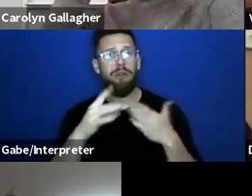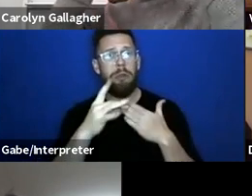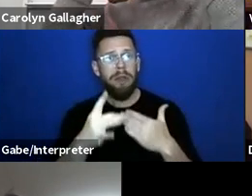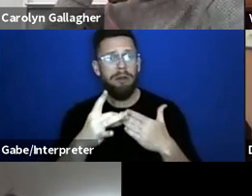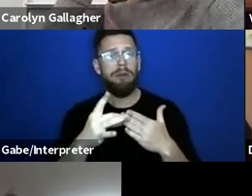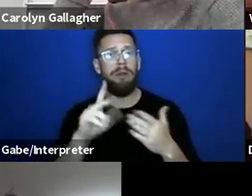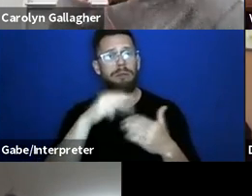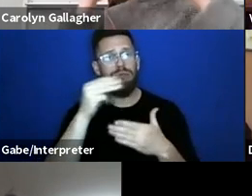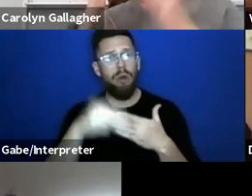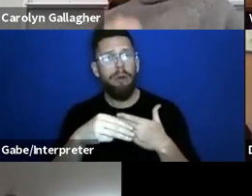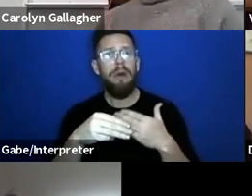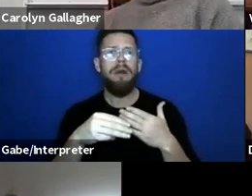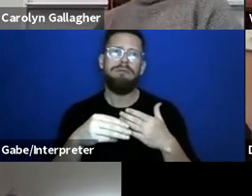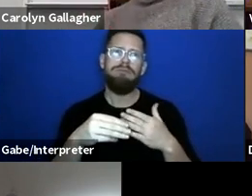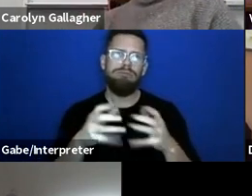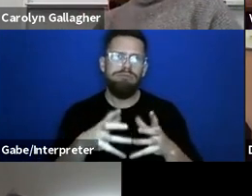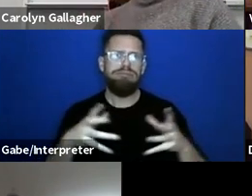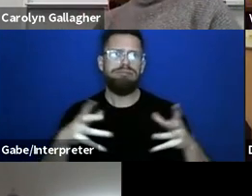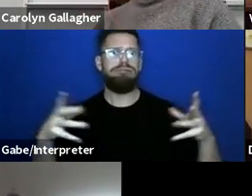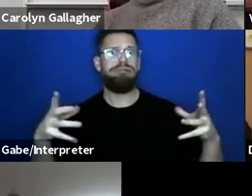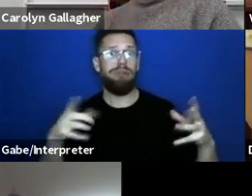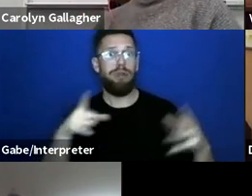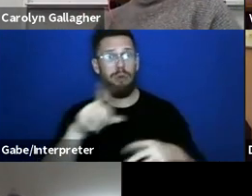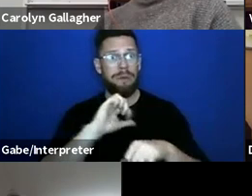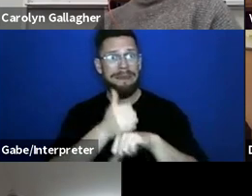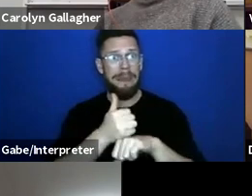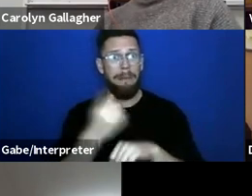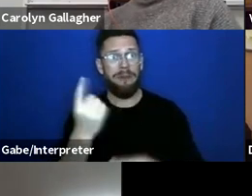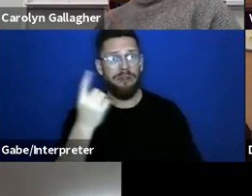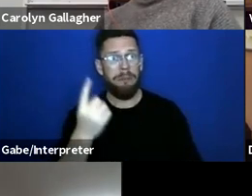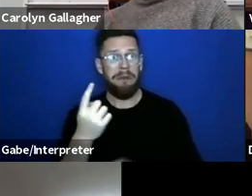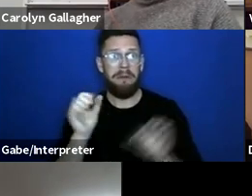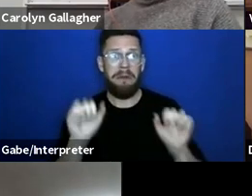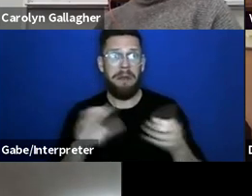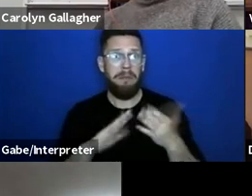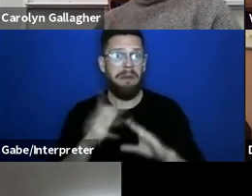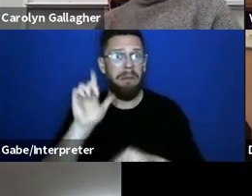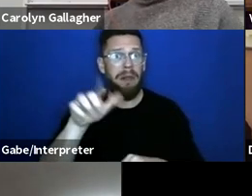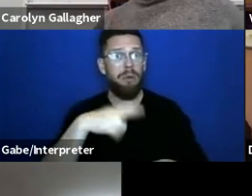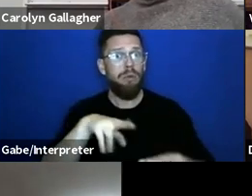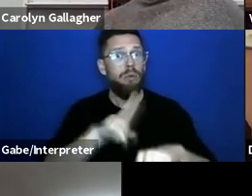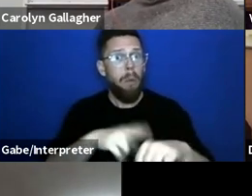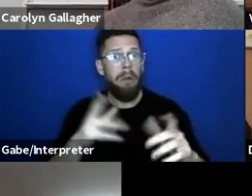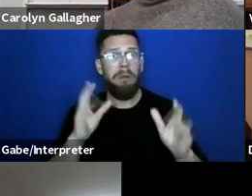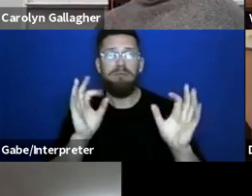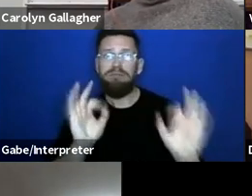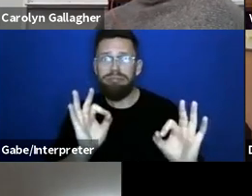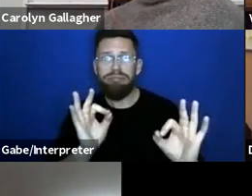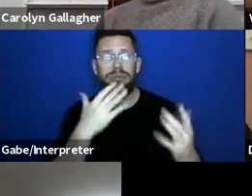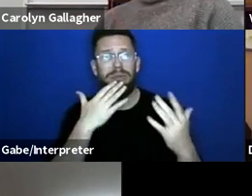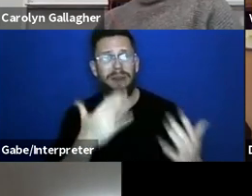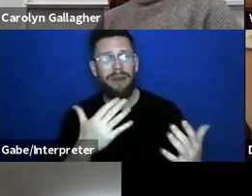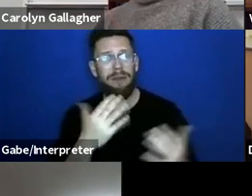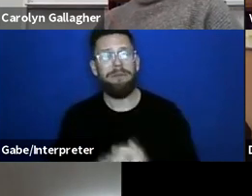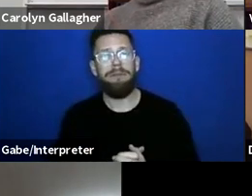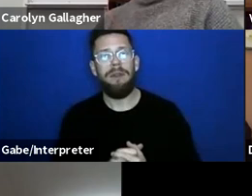are establishing something that could become the normalcy of how our 351 project works in the future. So thank you for that. So on behalf